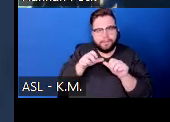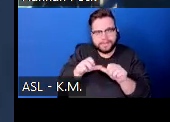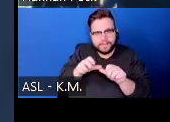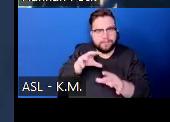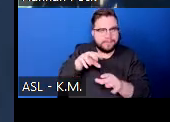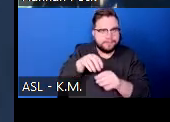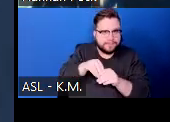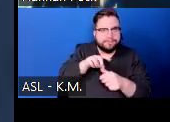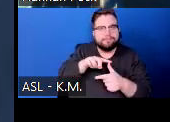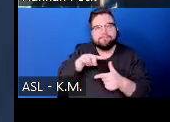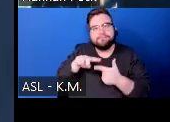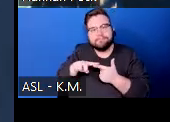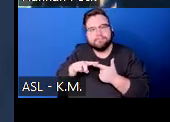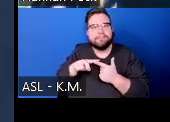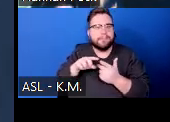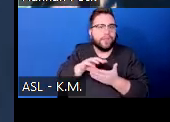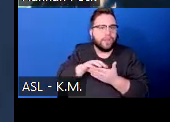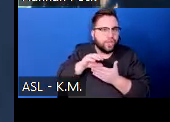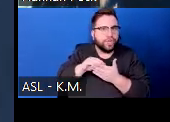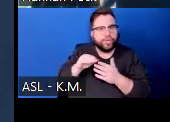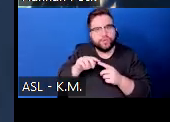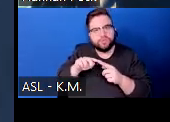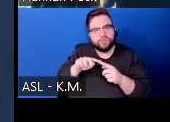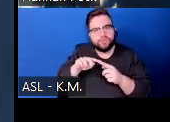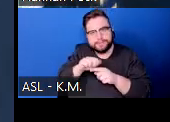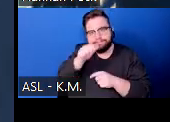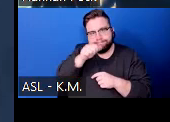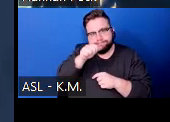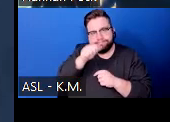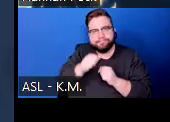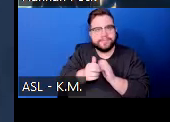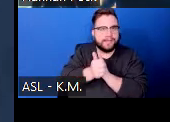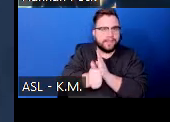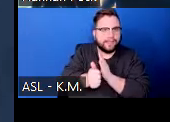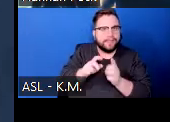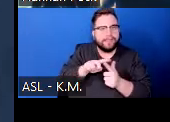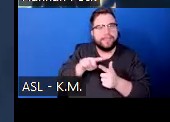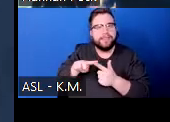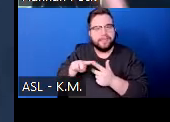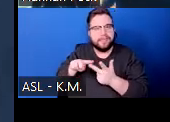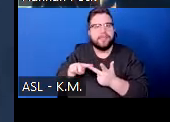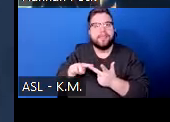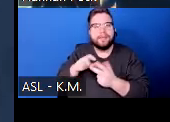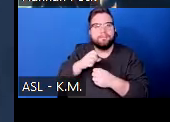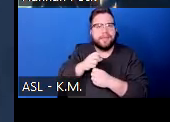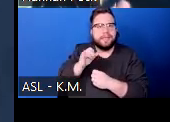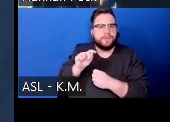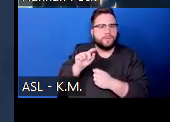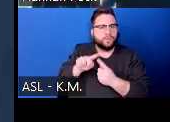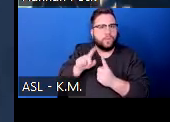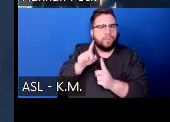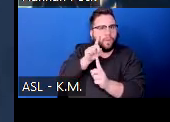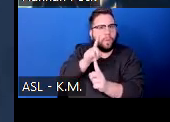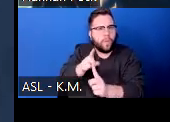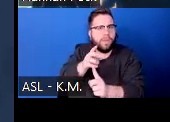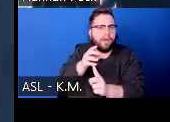feels better by the end. You made it to your task and learned the skill associated with that task. And then we had an instant